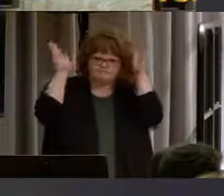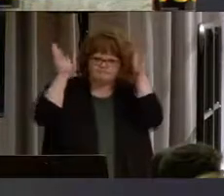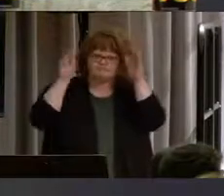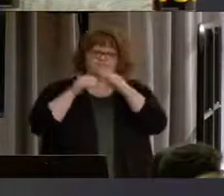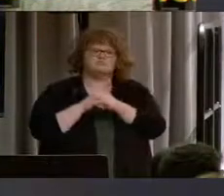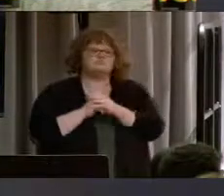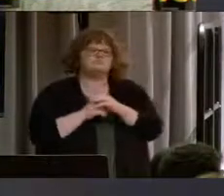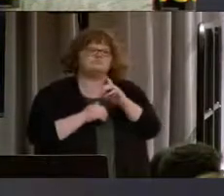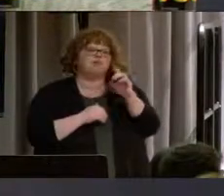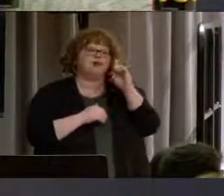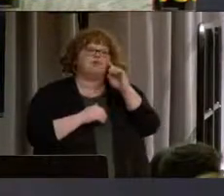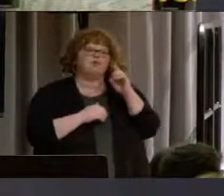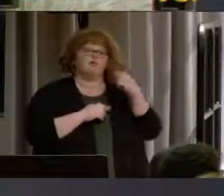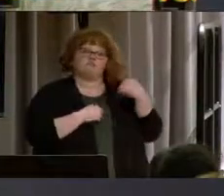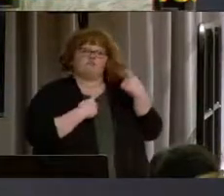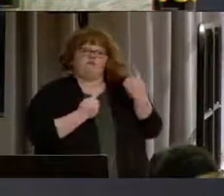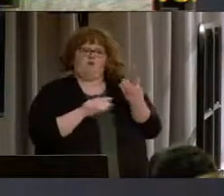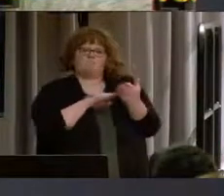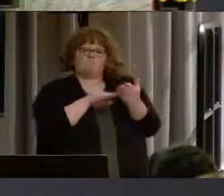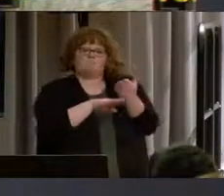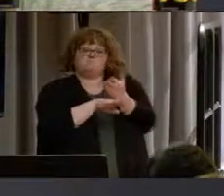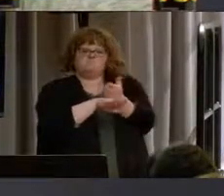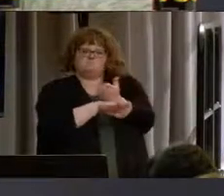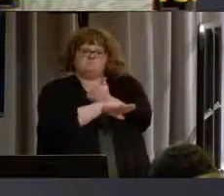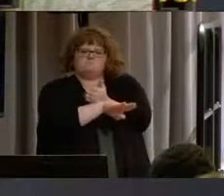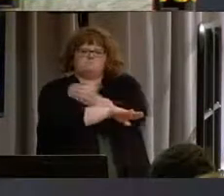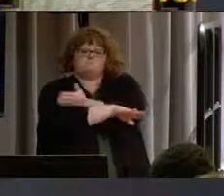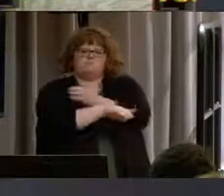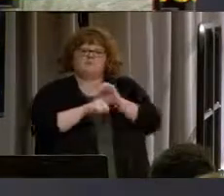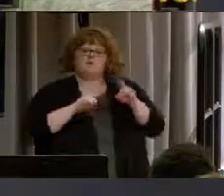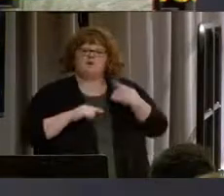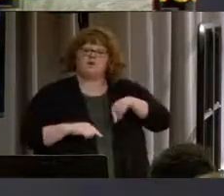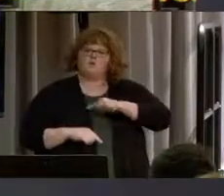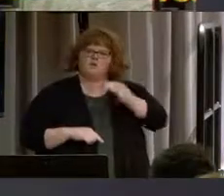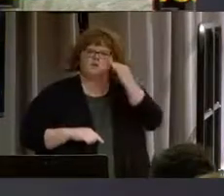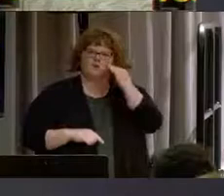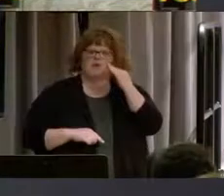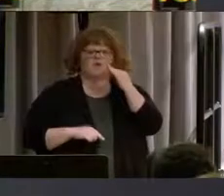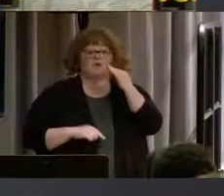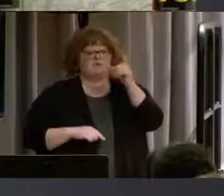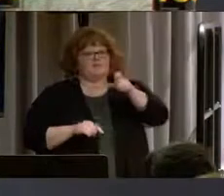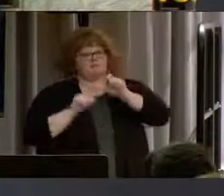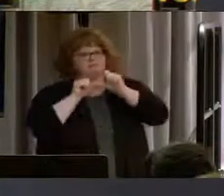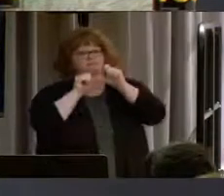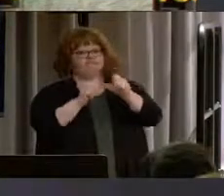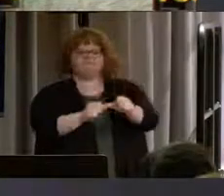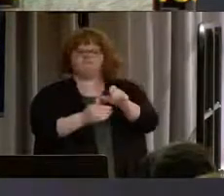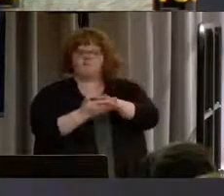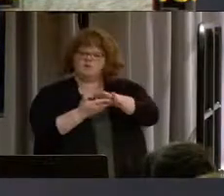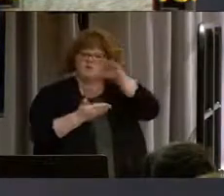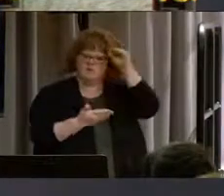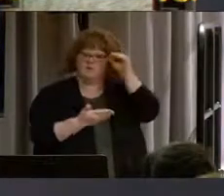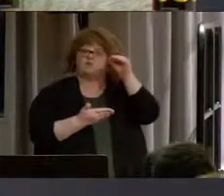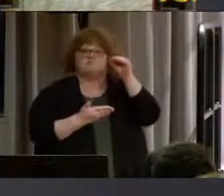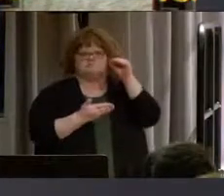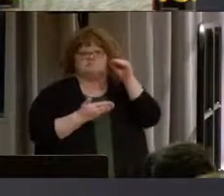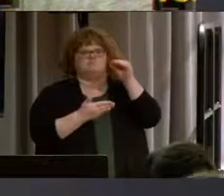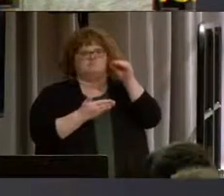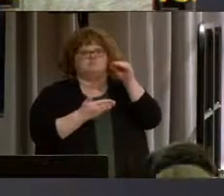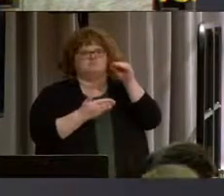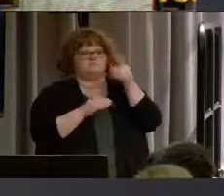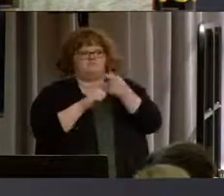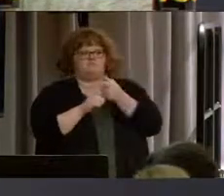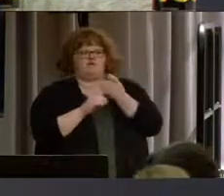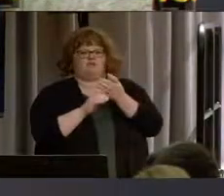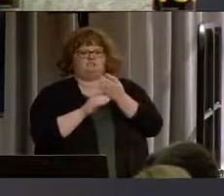progress, but certainly we know that as time goes on, there are still those lessons to learn from the